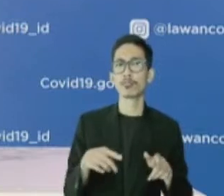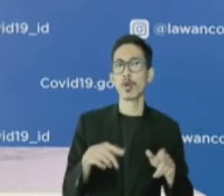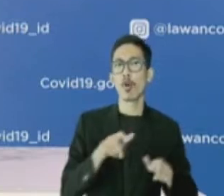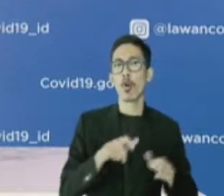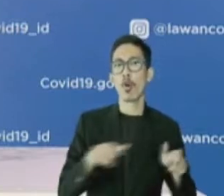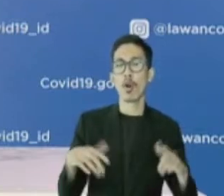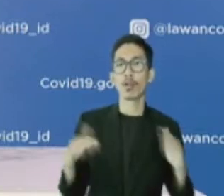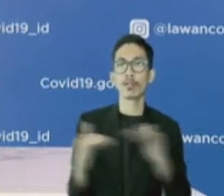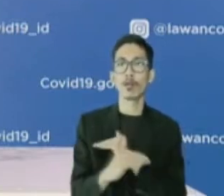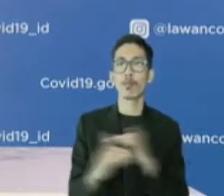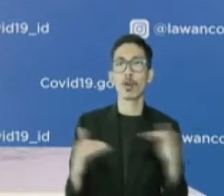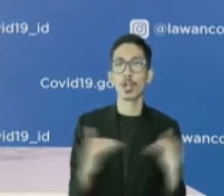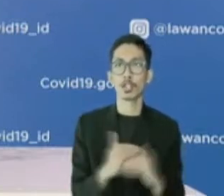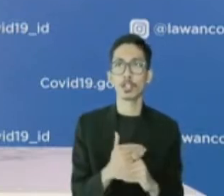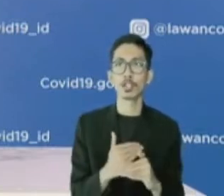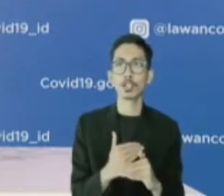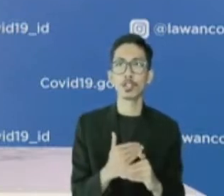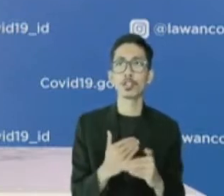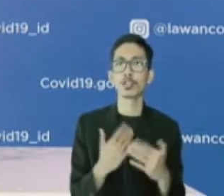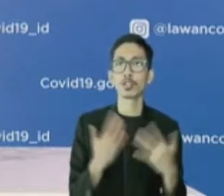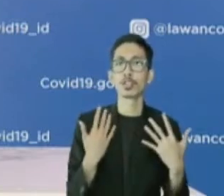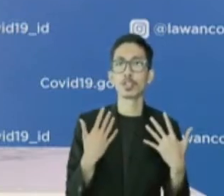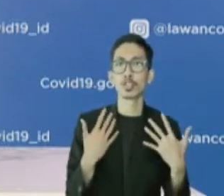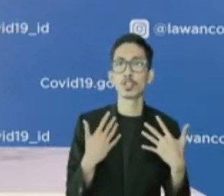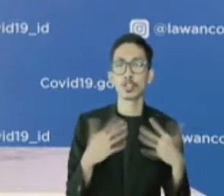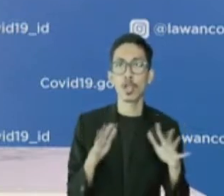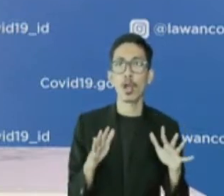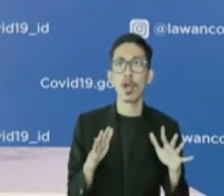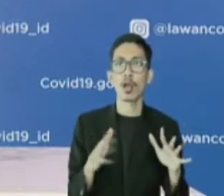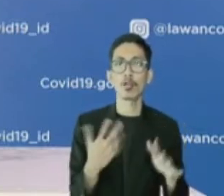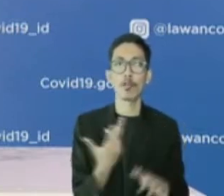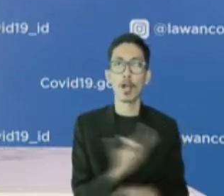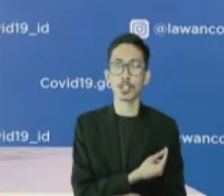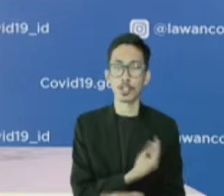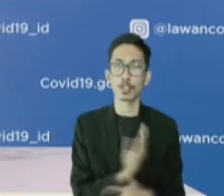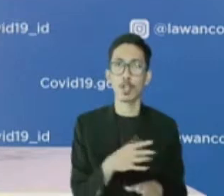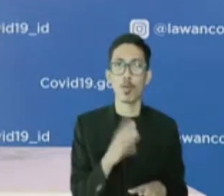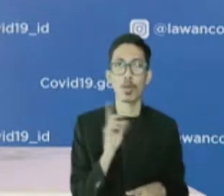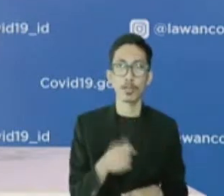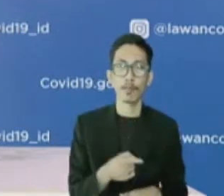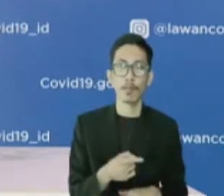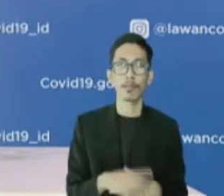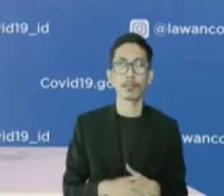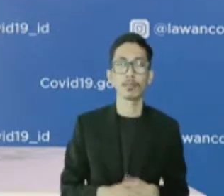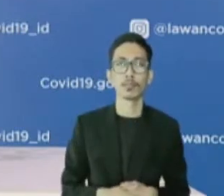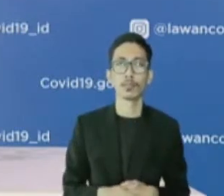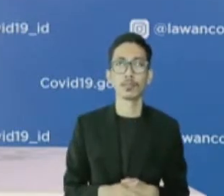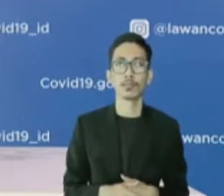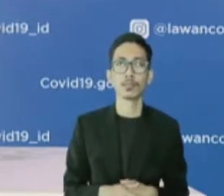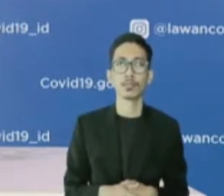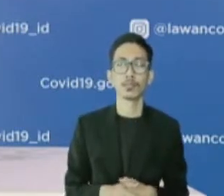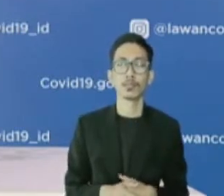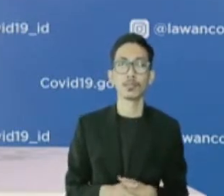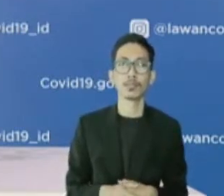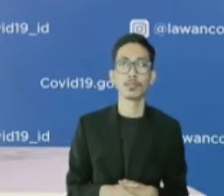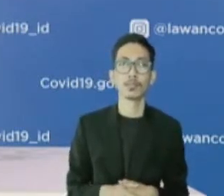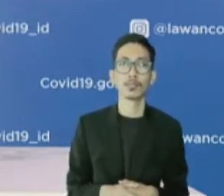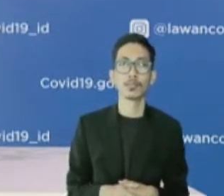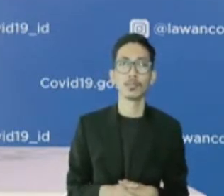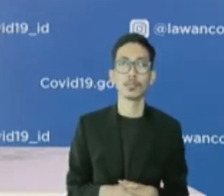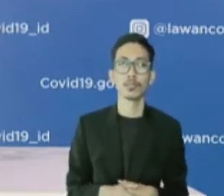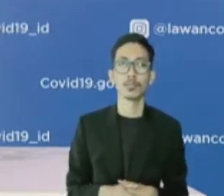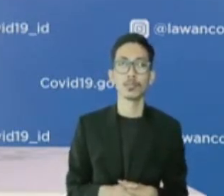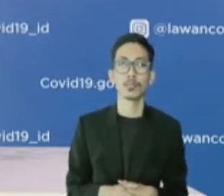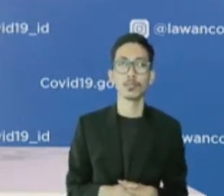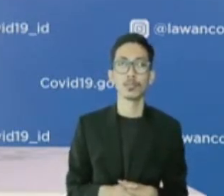well as traditional border crossers. Those coming from countries with bilateral travel corridor